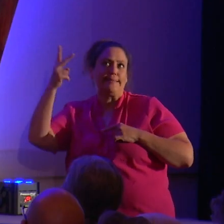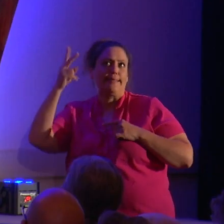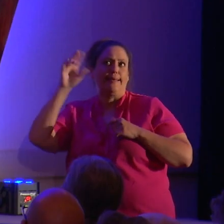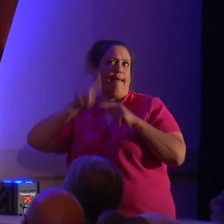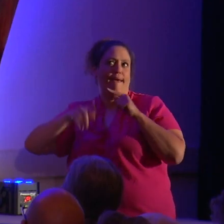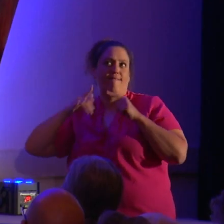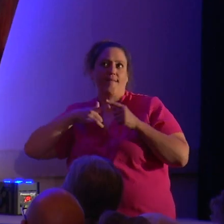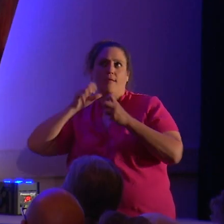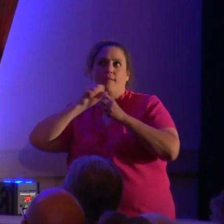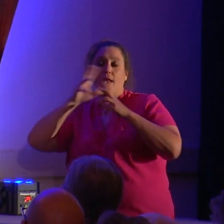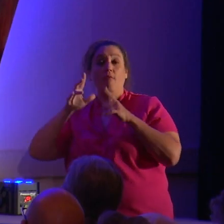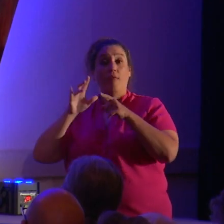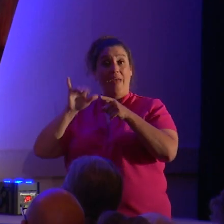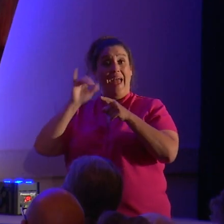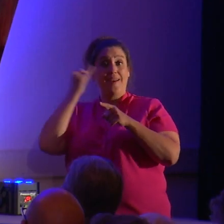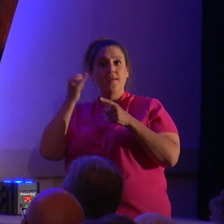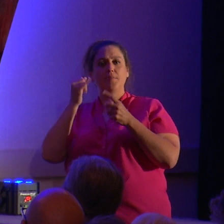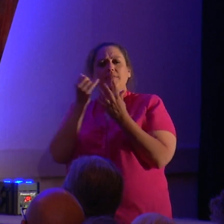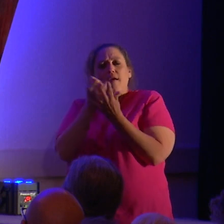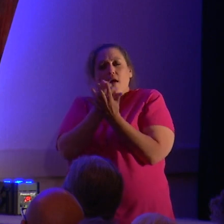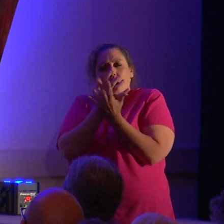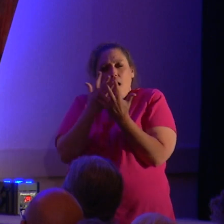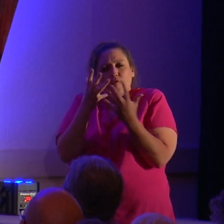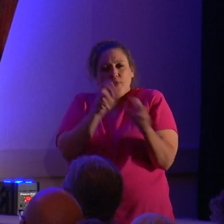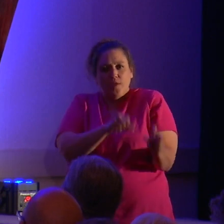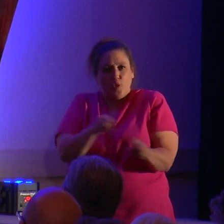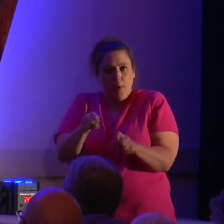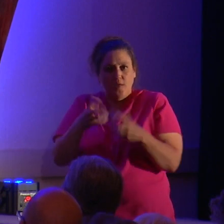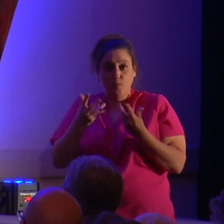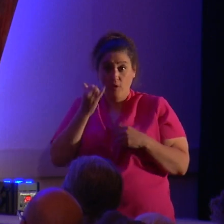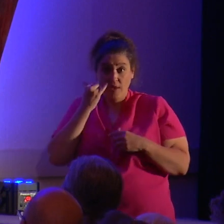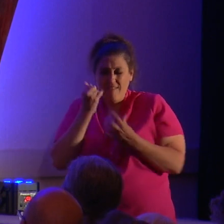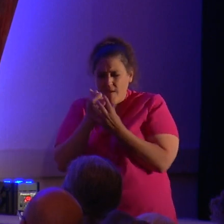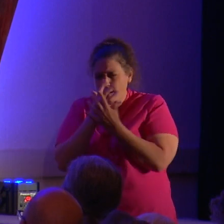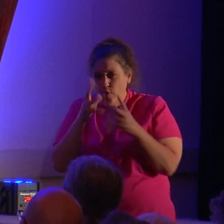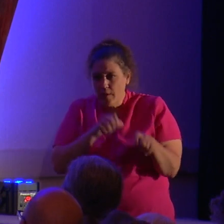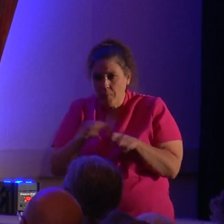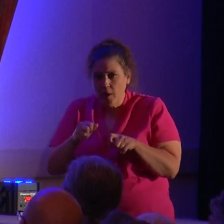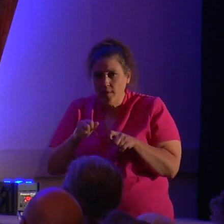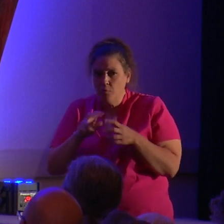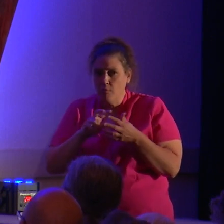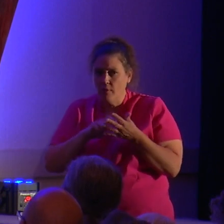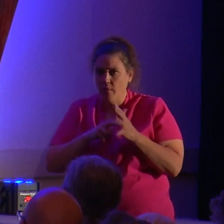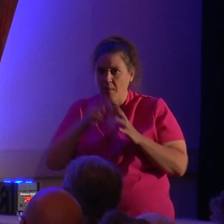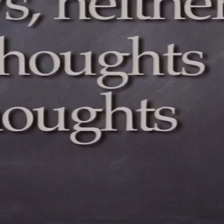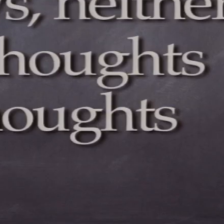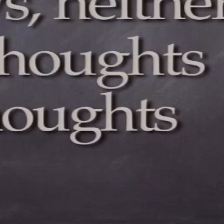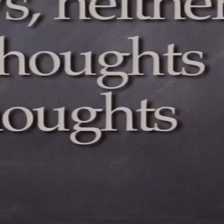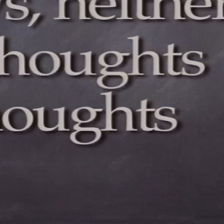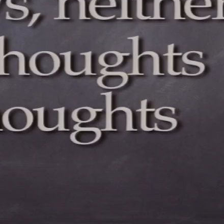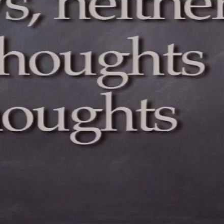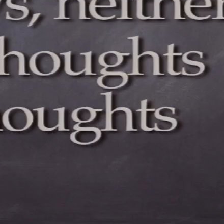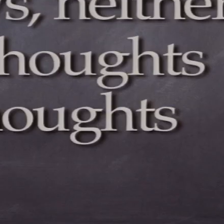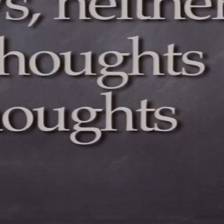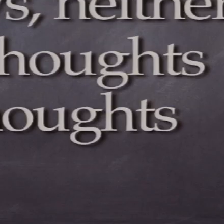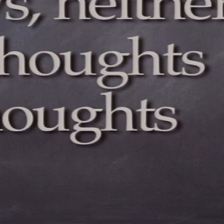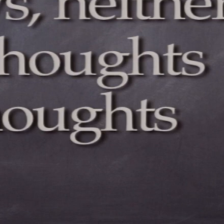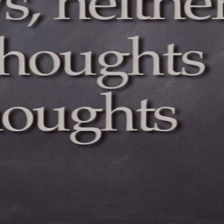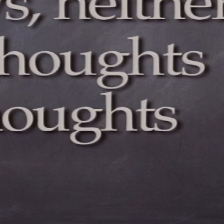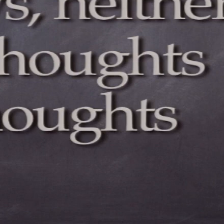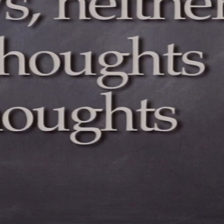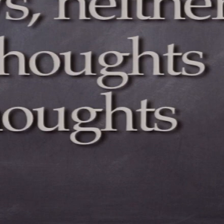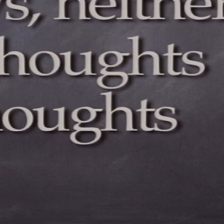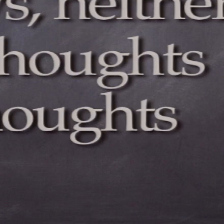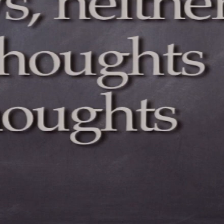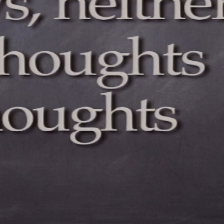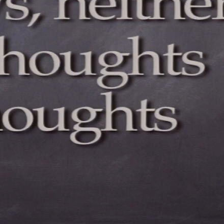things are possible. If all things are possible, knowledge is meaningless, because my ways are not your ways,